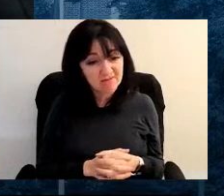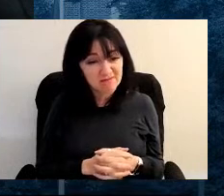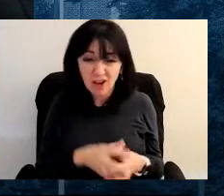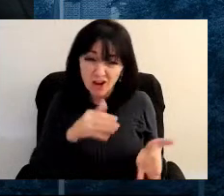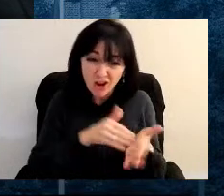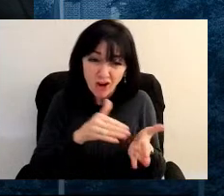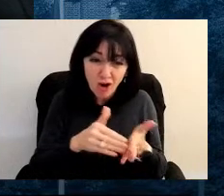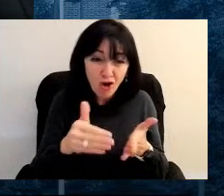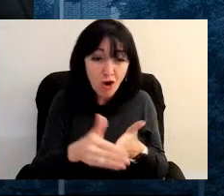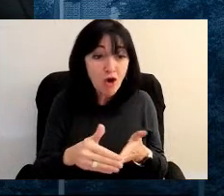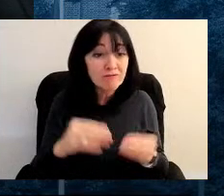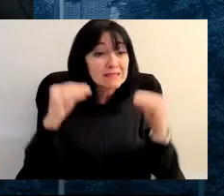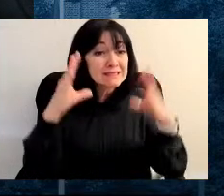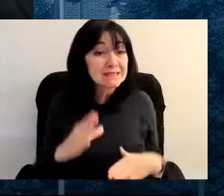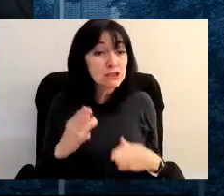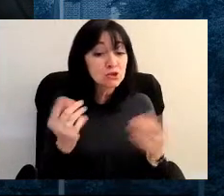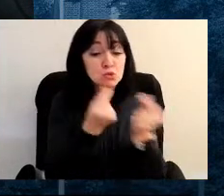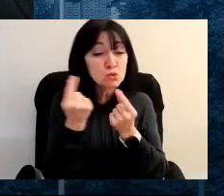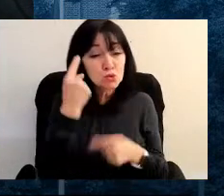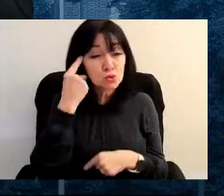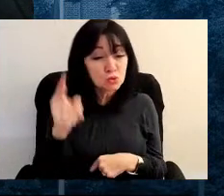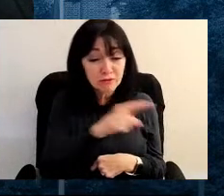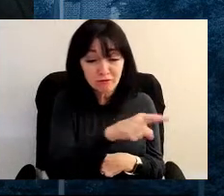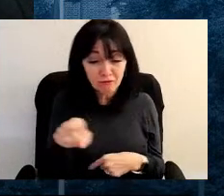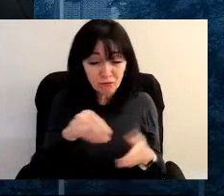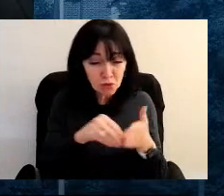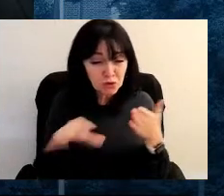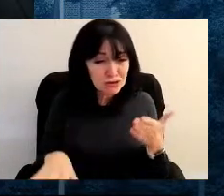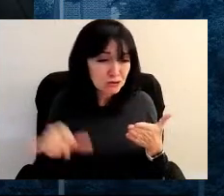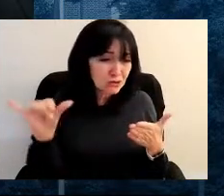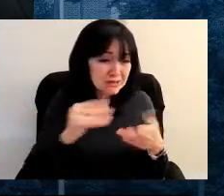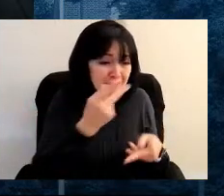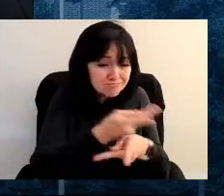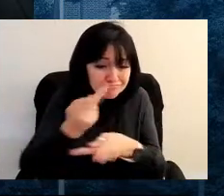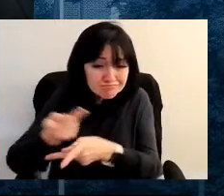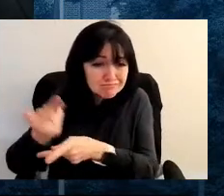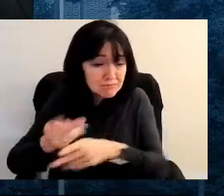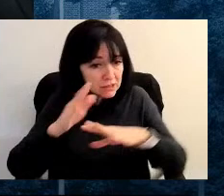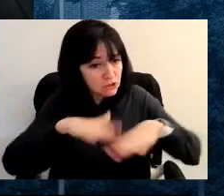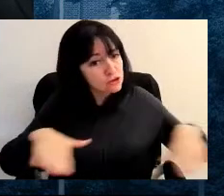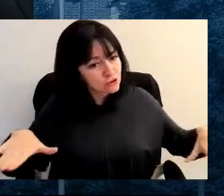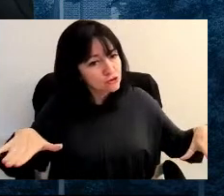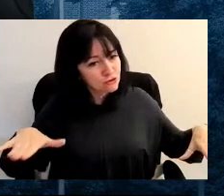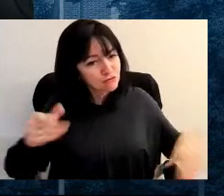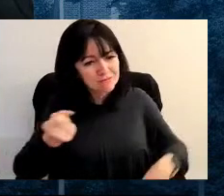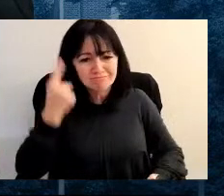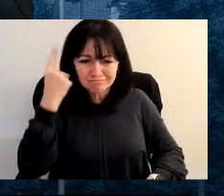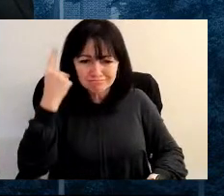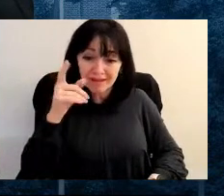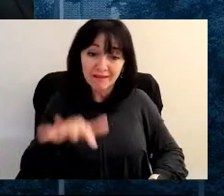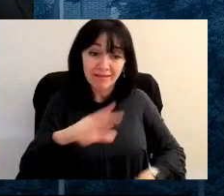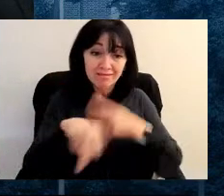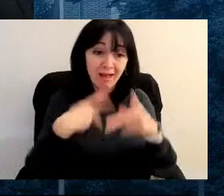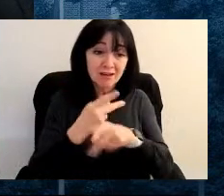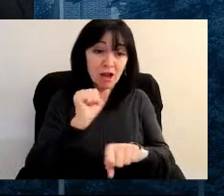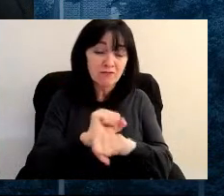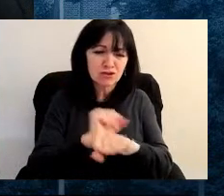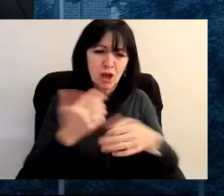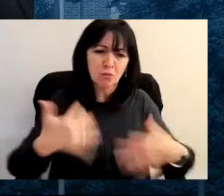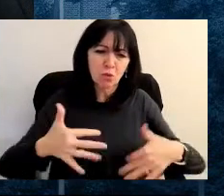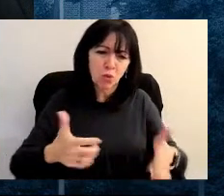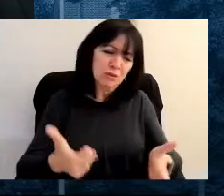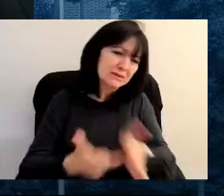physical needs as well. Teaching is at once the most demanding and rewarding of callings, and a